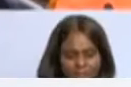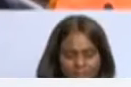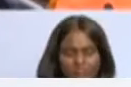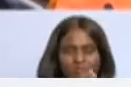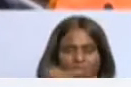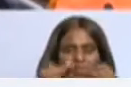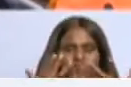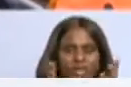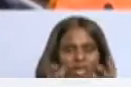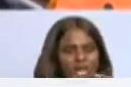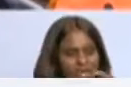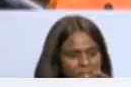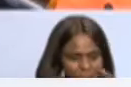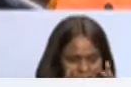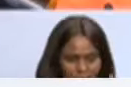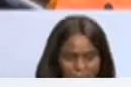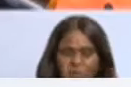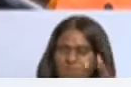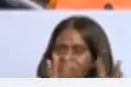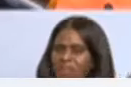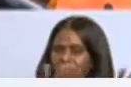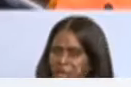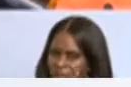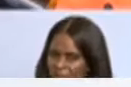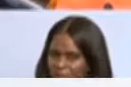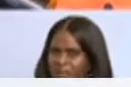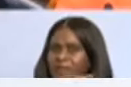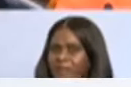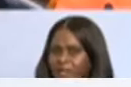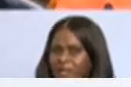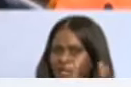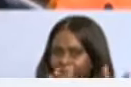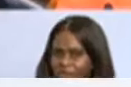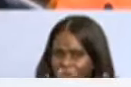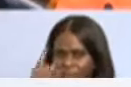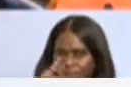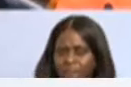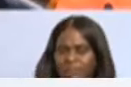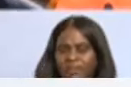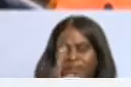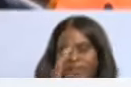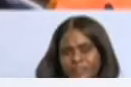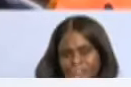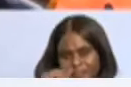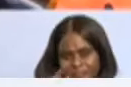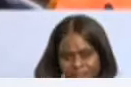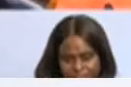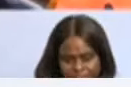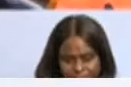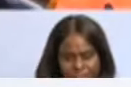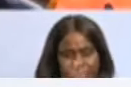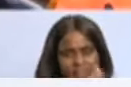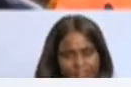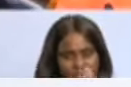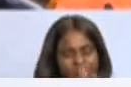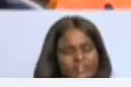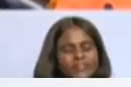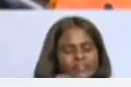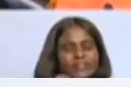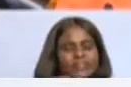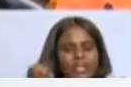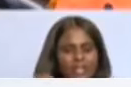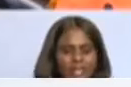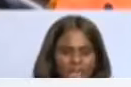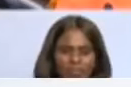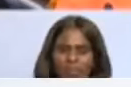diversity is also a matter of importance to us. Madam Speaker, government has continued to use special economic zones as